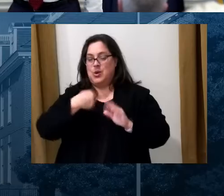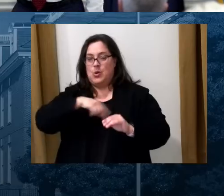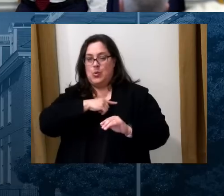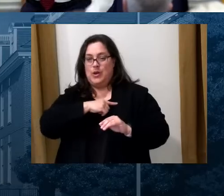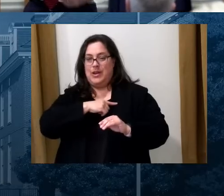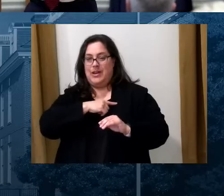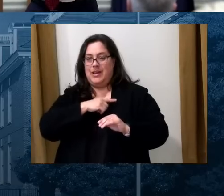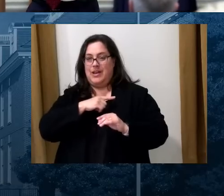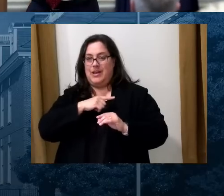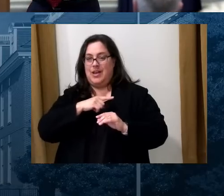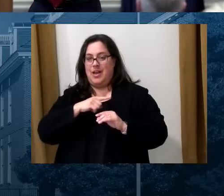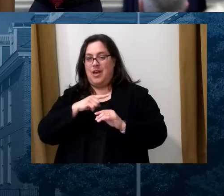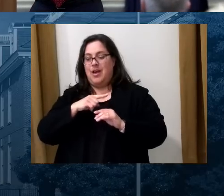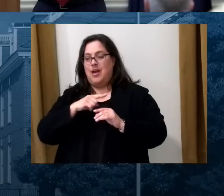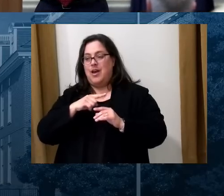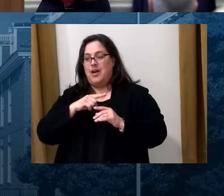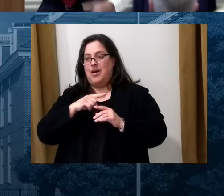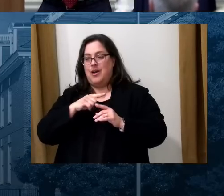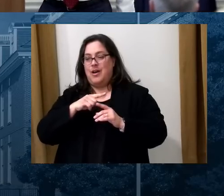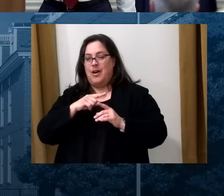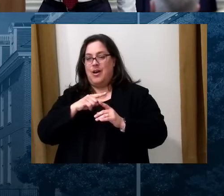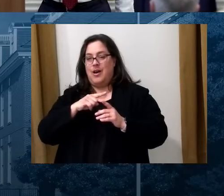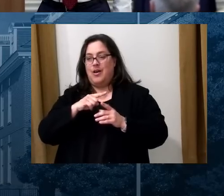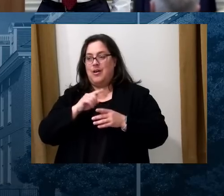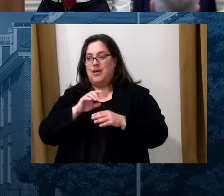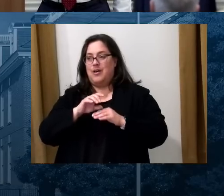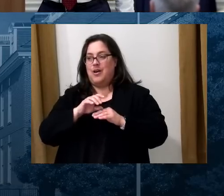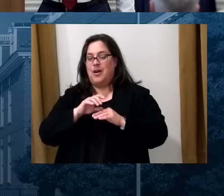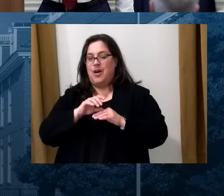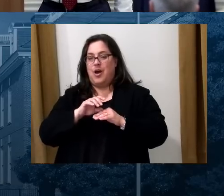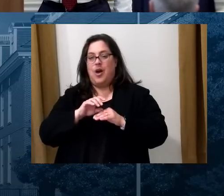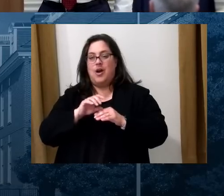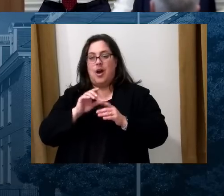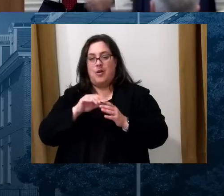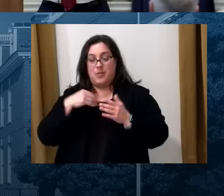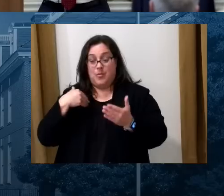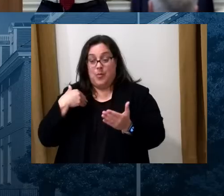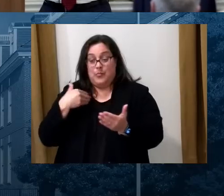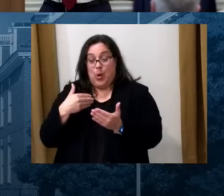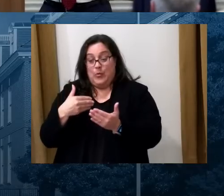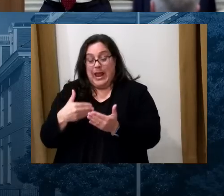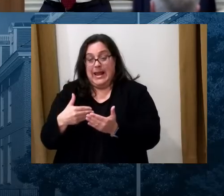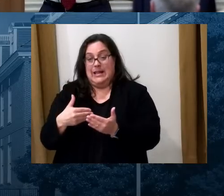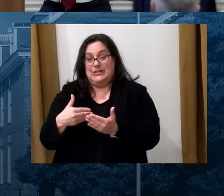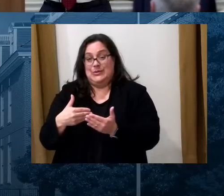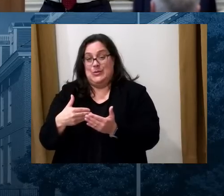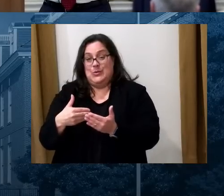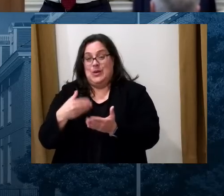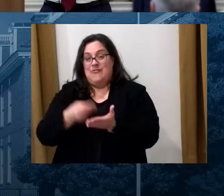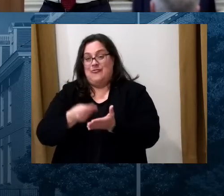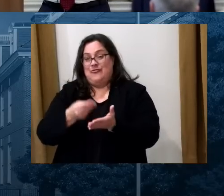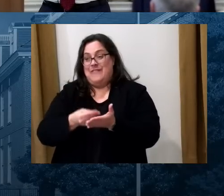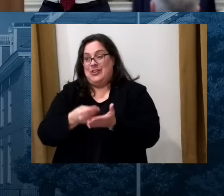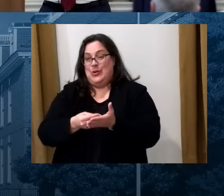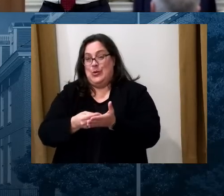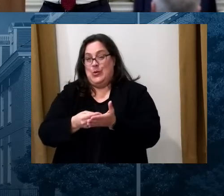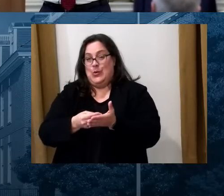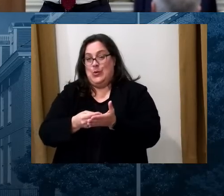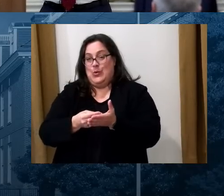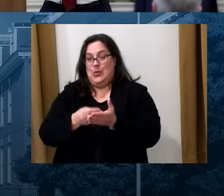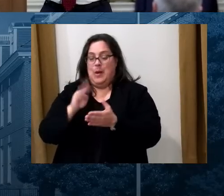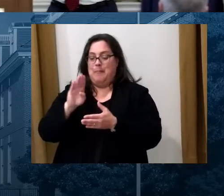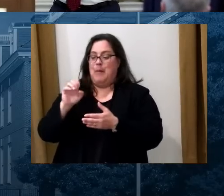as I call it, appropriating into a revenue bubble. And so when you do that, and here's how it works, right? The